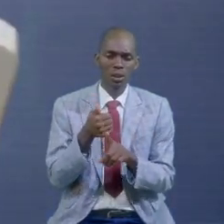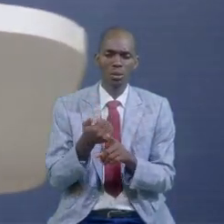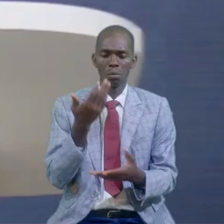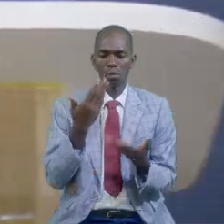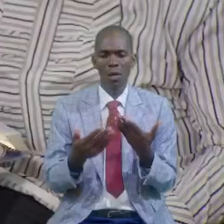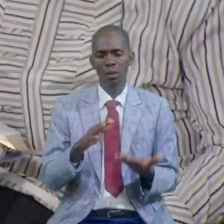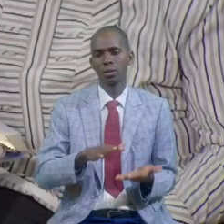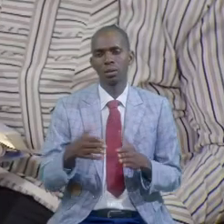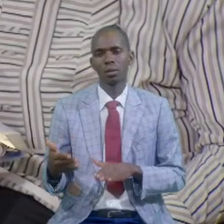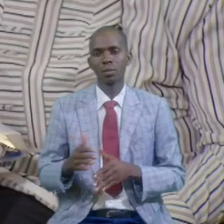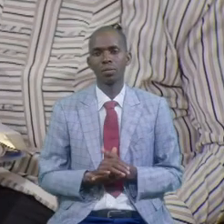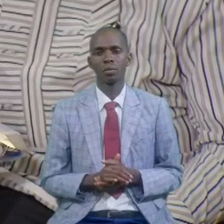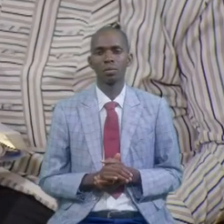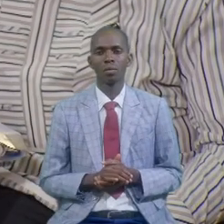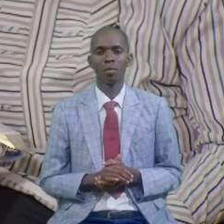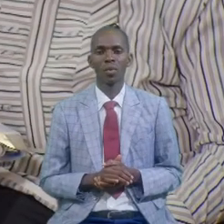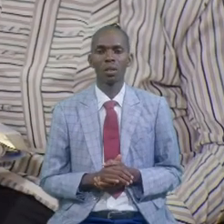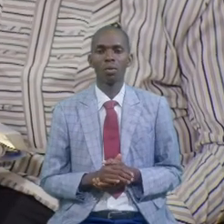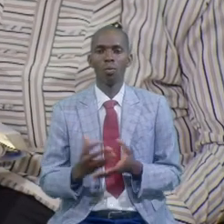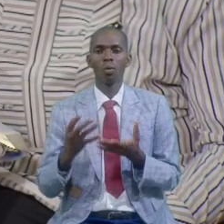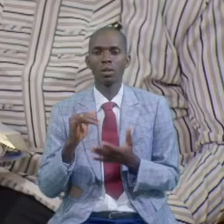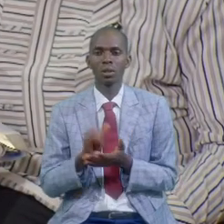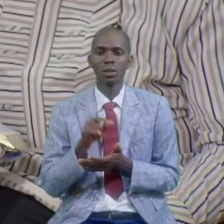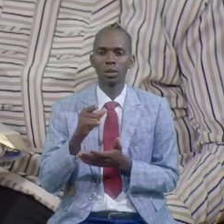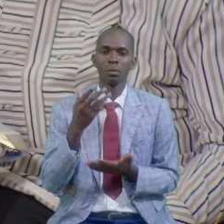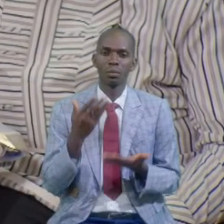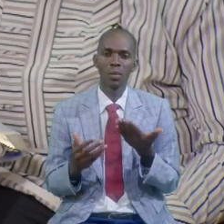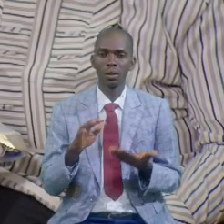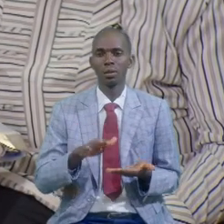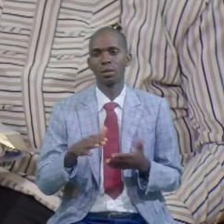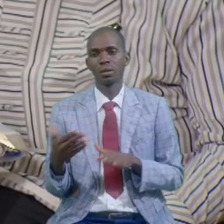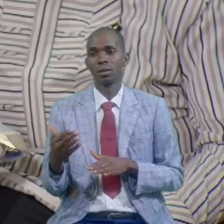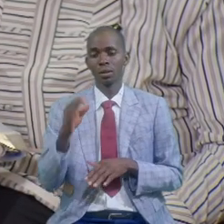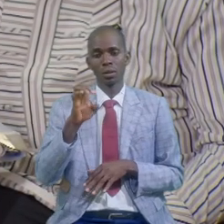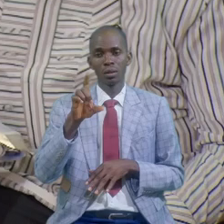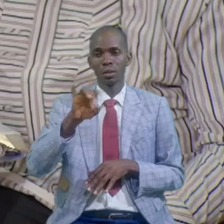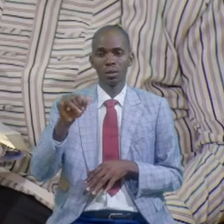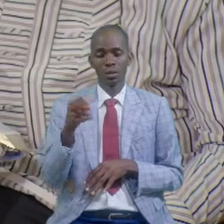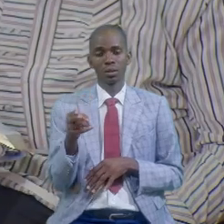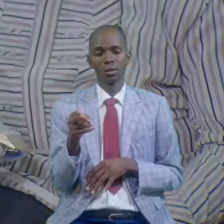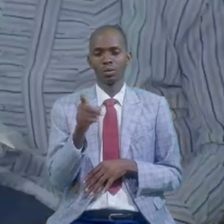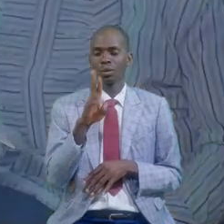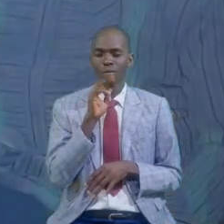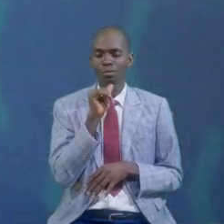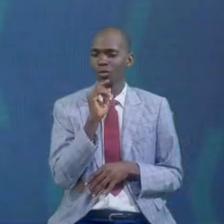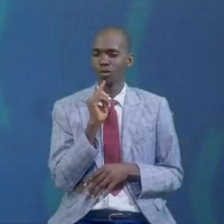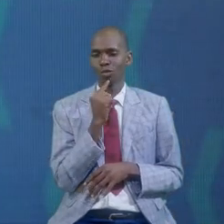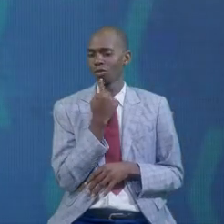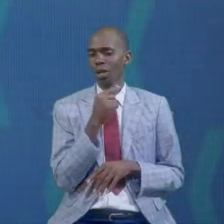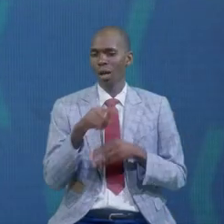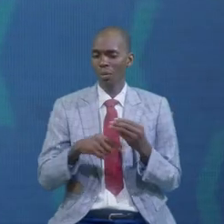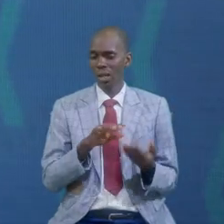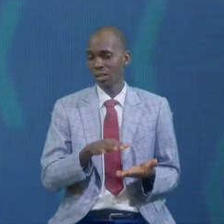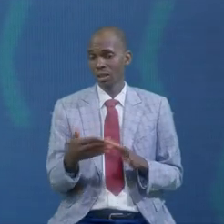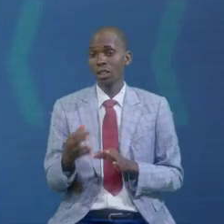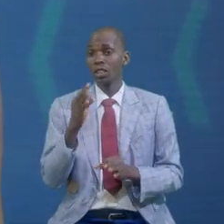die. That he might die. Elijah, you are not serious about wanting to die. If you wanted